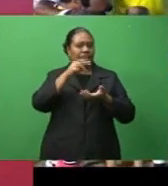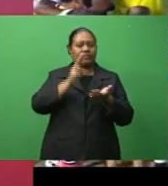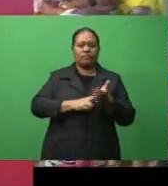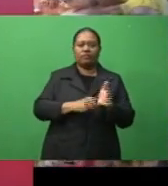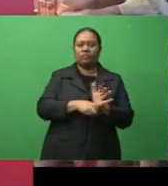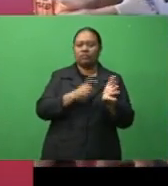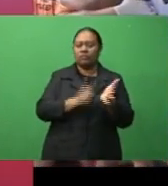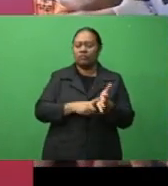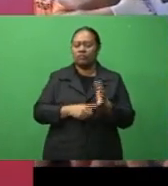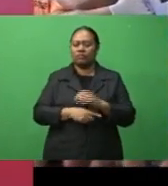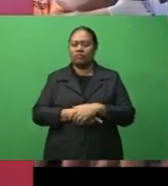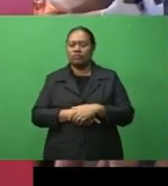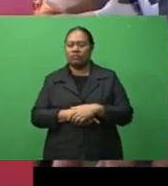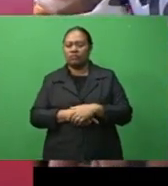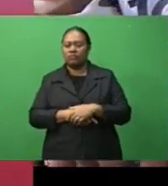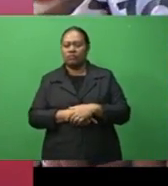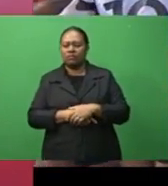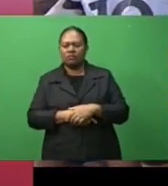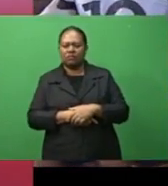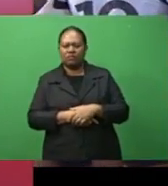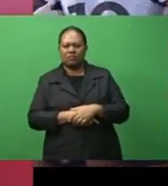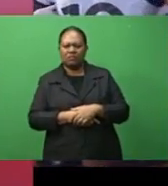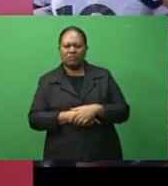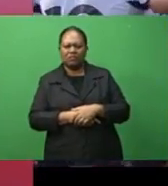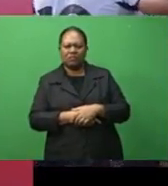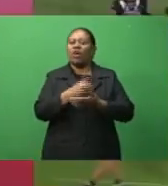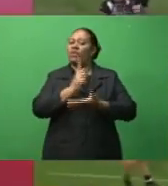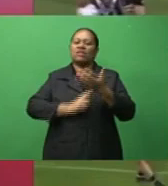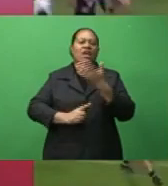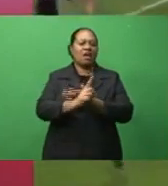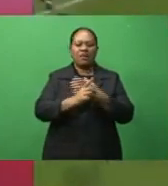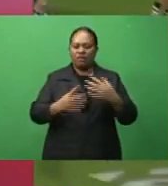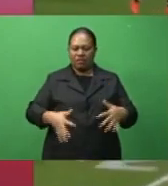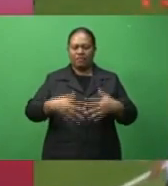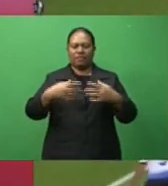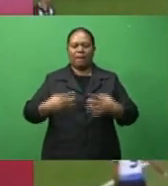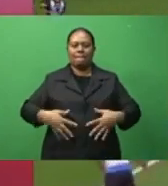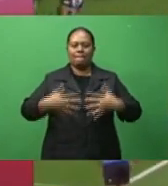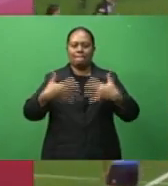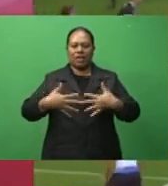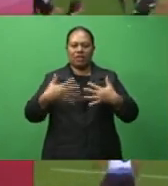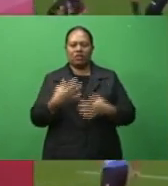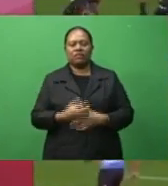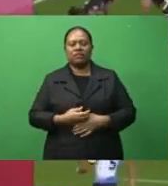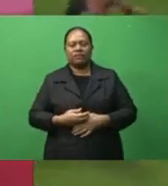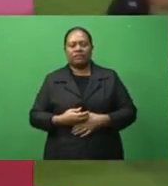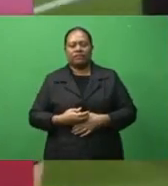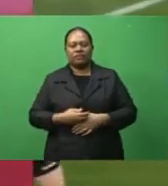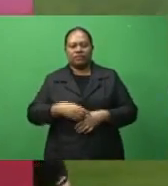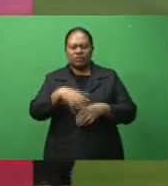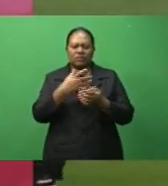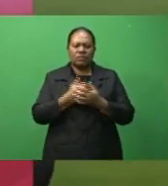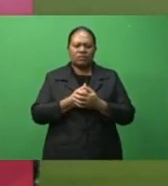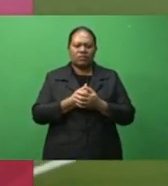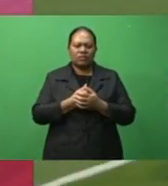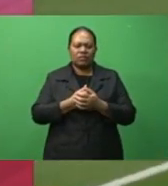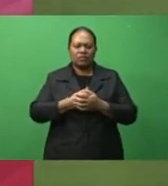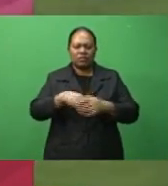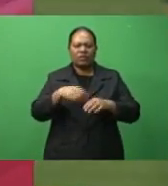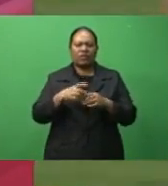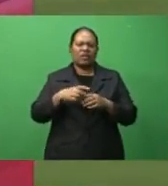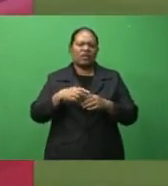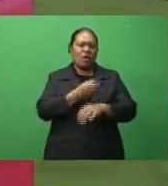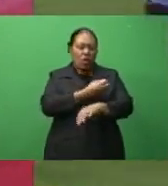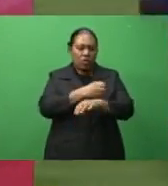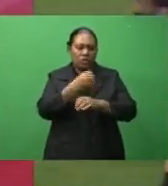NRL-based club, and everyone's fit and raring to go. We have until August as a deadline for when the Asia Pacific